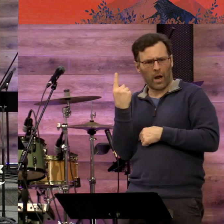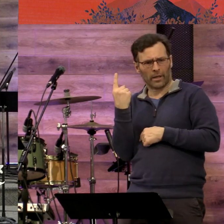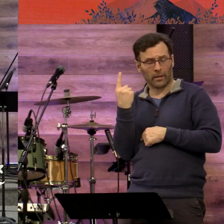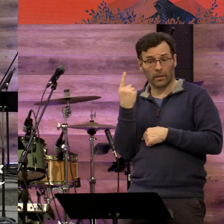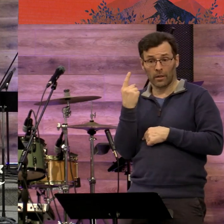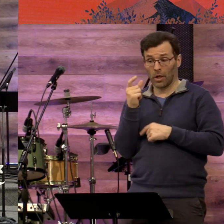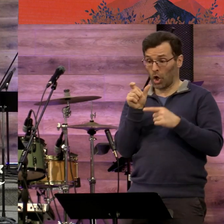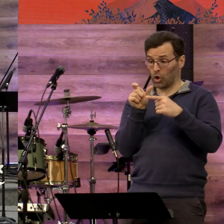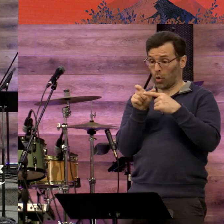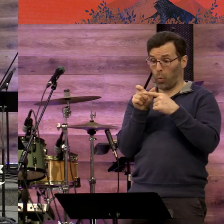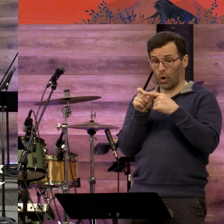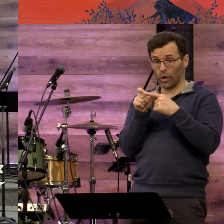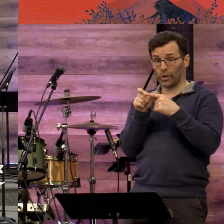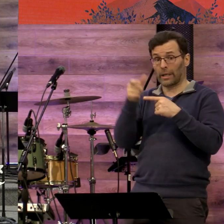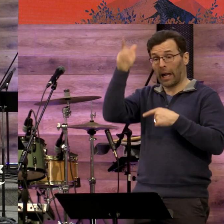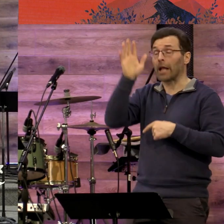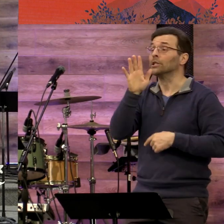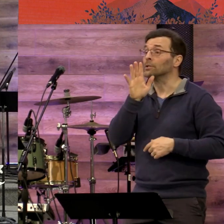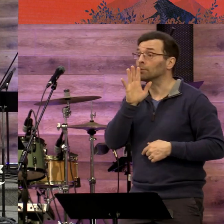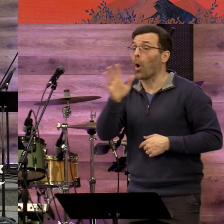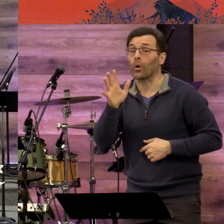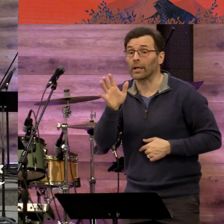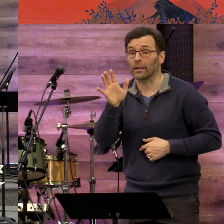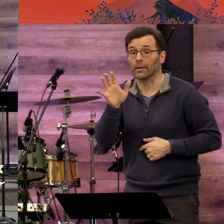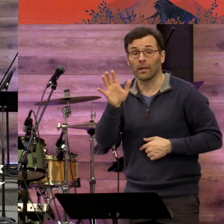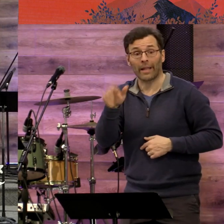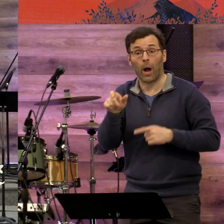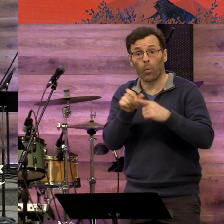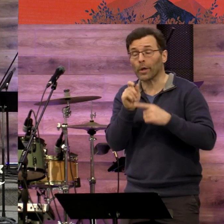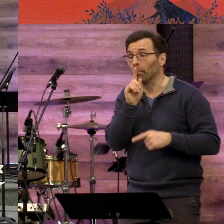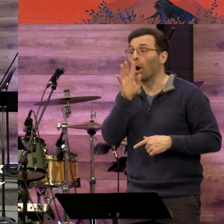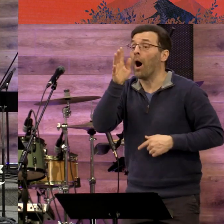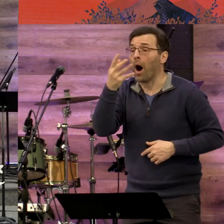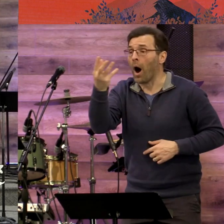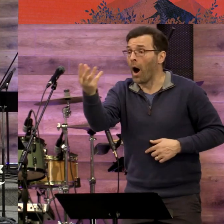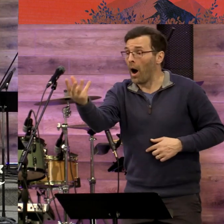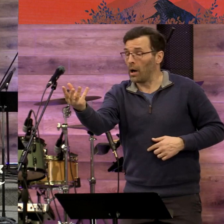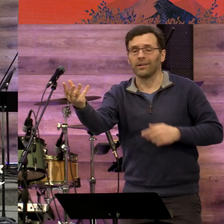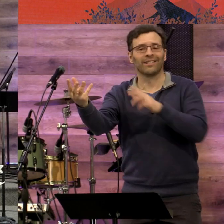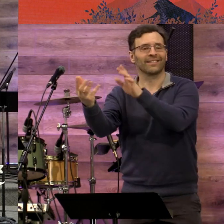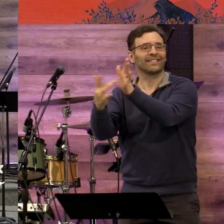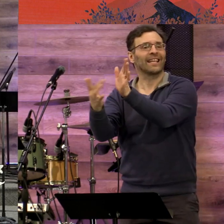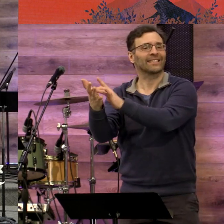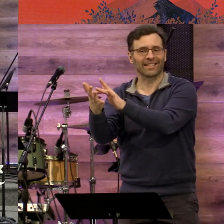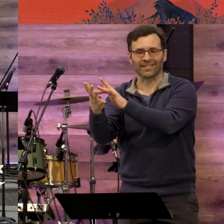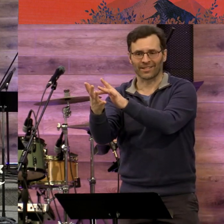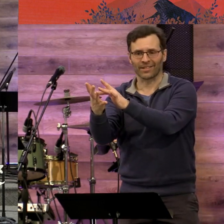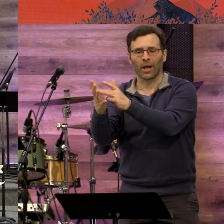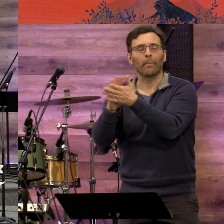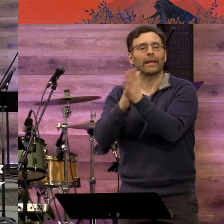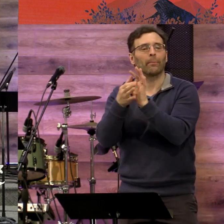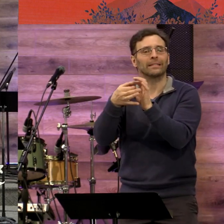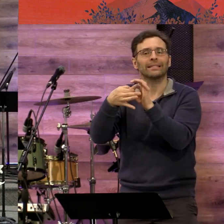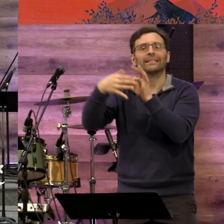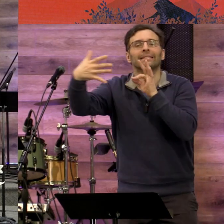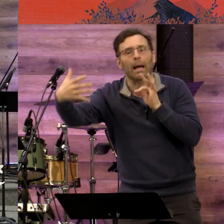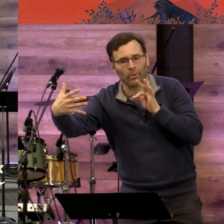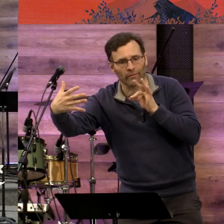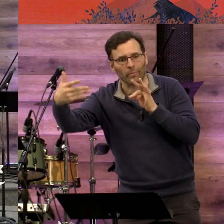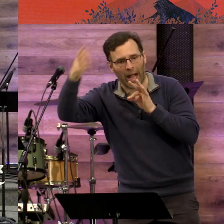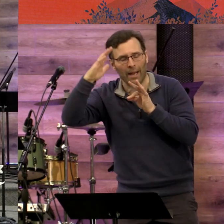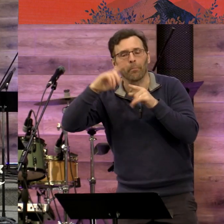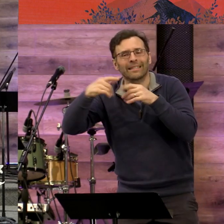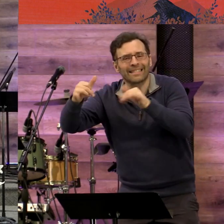word that was spoken by God at creation is actually Jesus, distinct from God and yet one